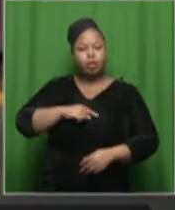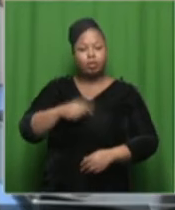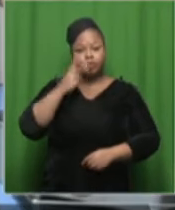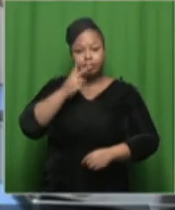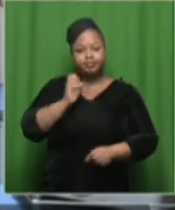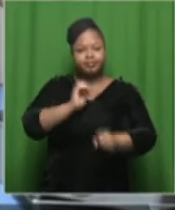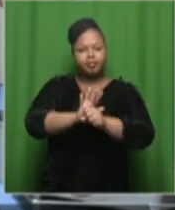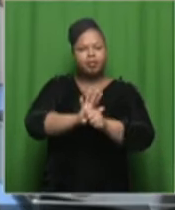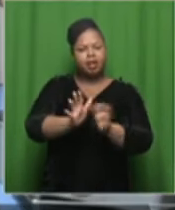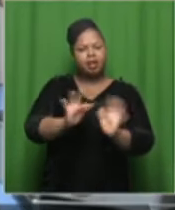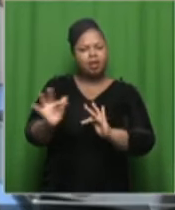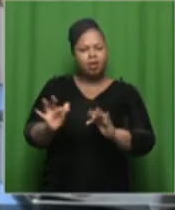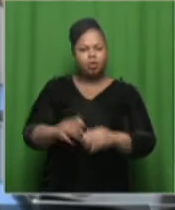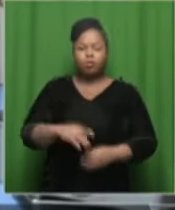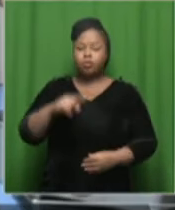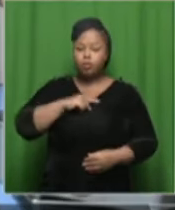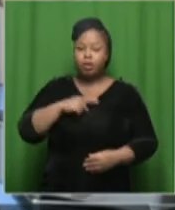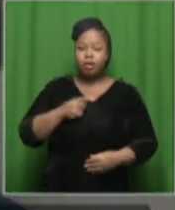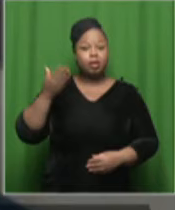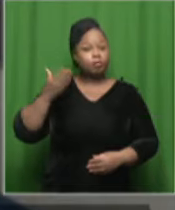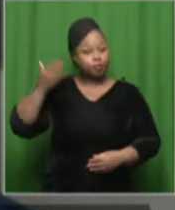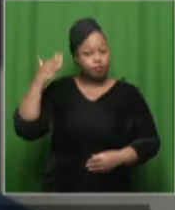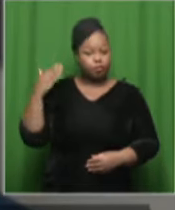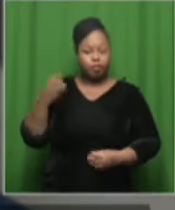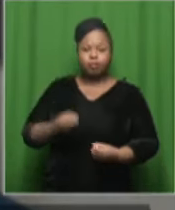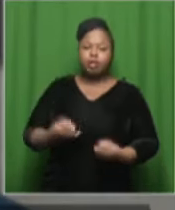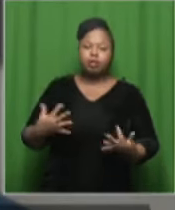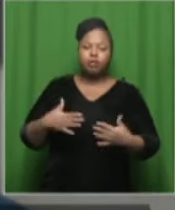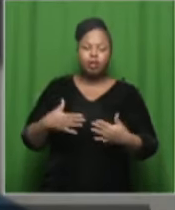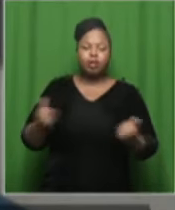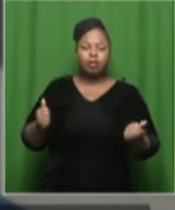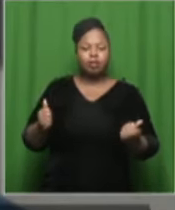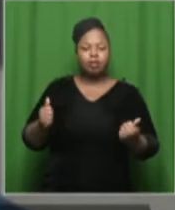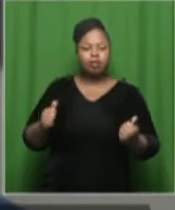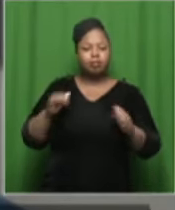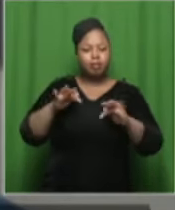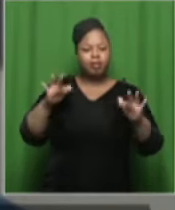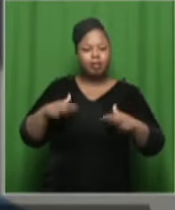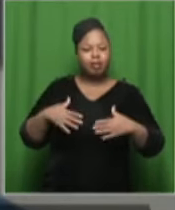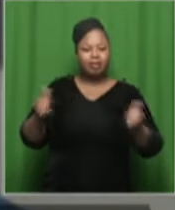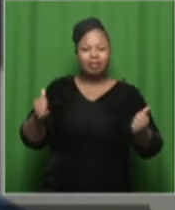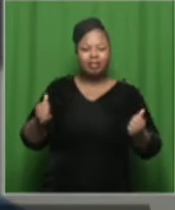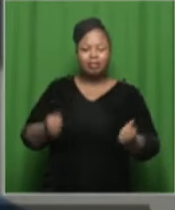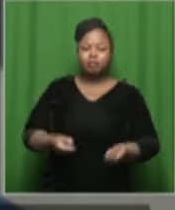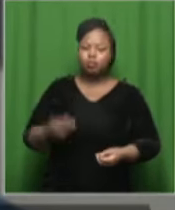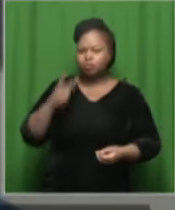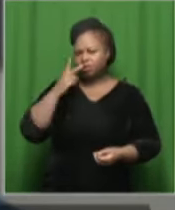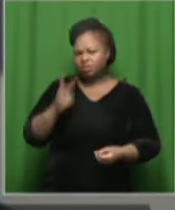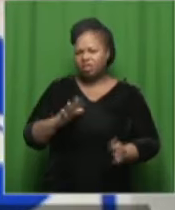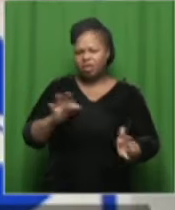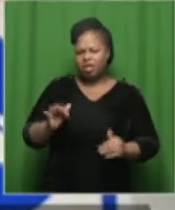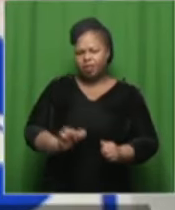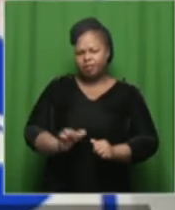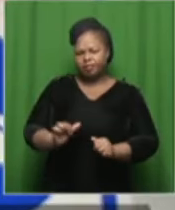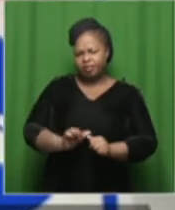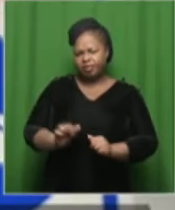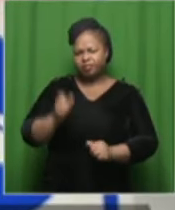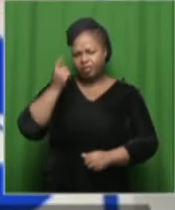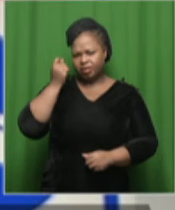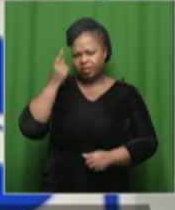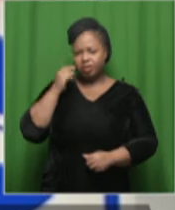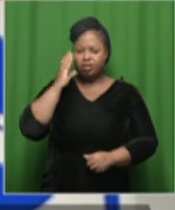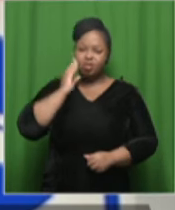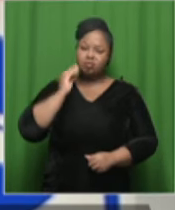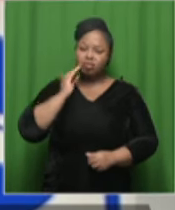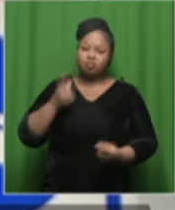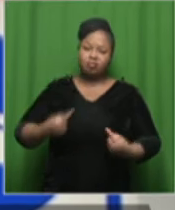impact that, this has had early on, the impact on health, public health, how better to understand what we're facing and